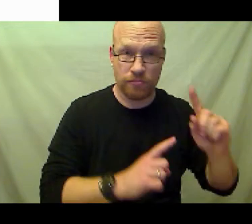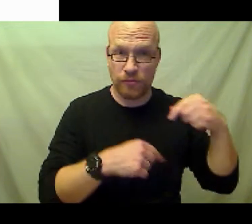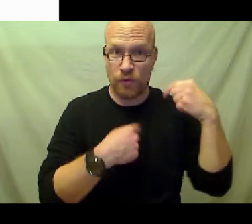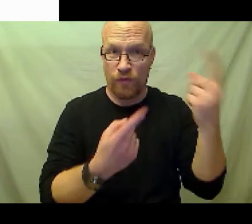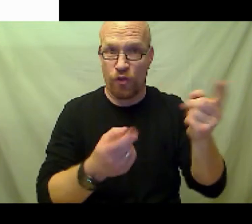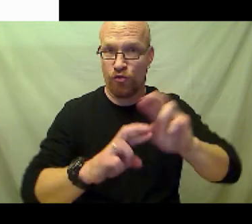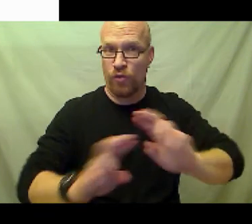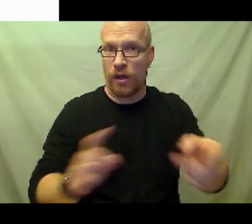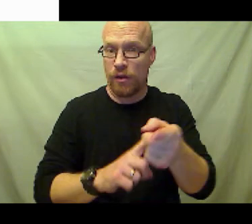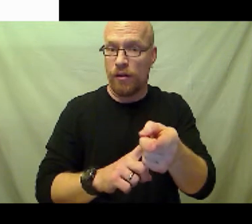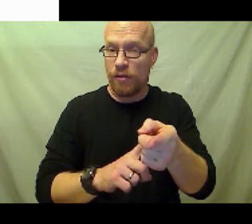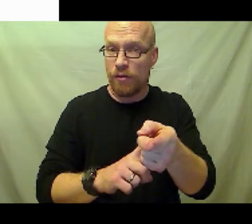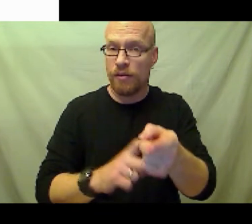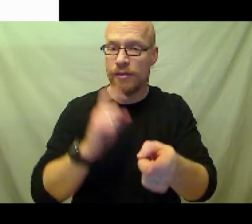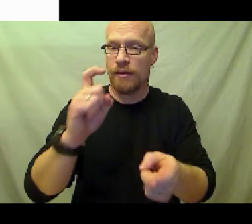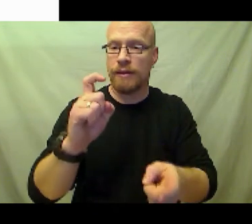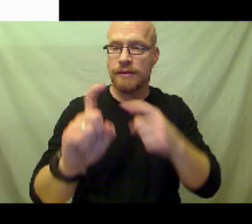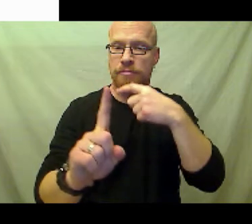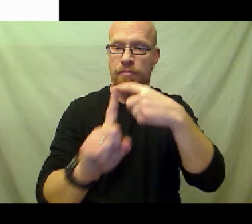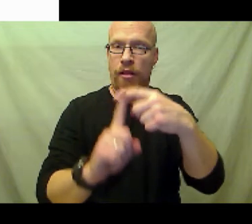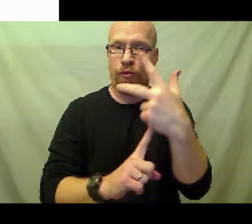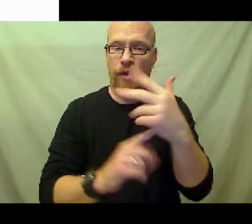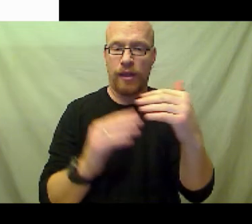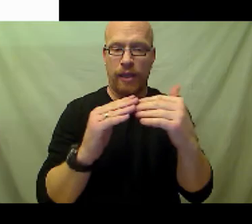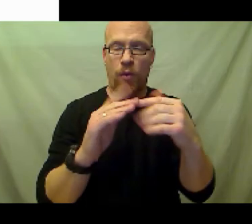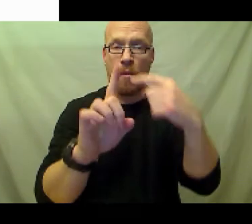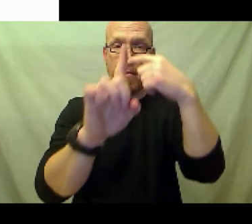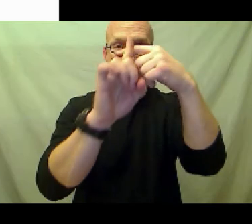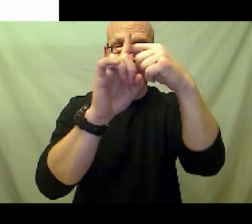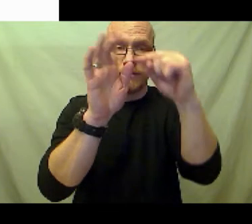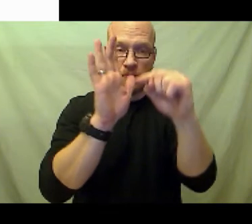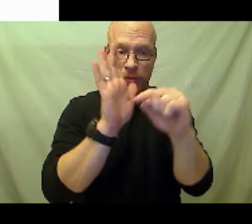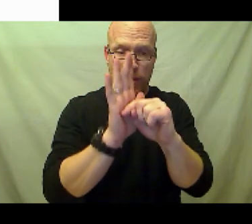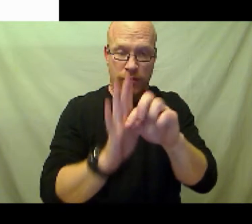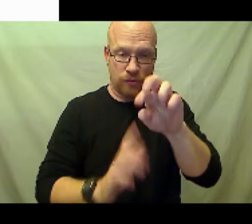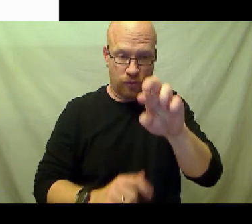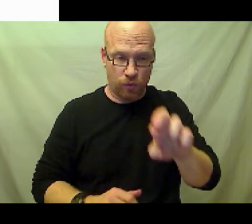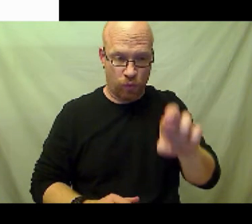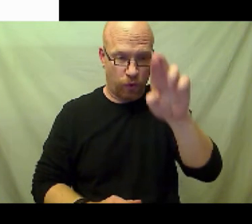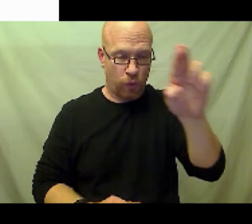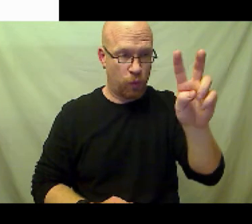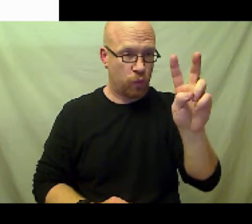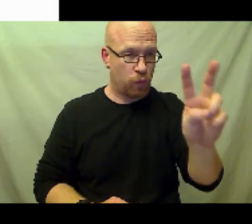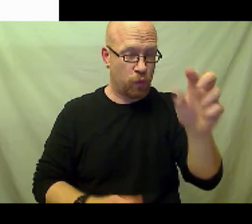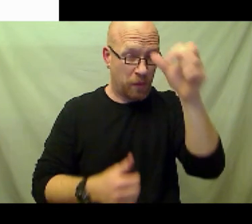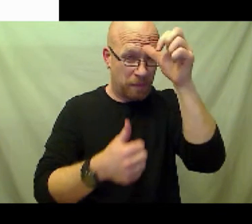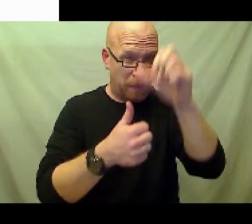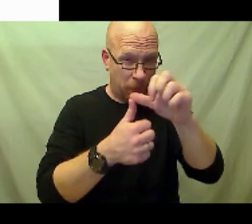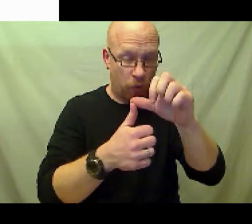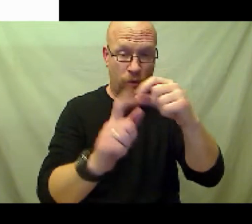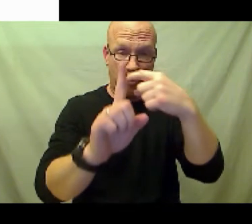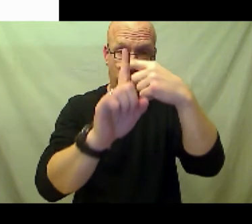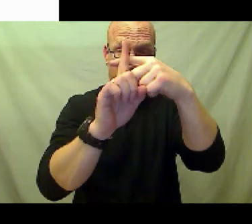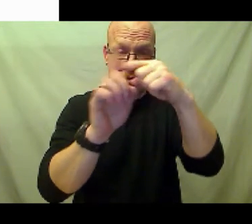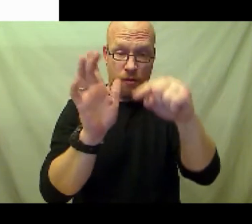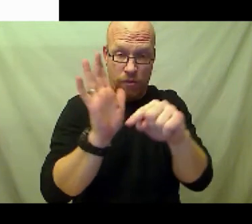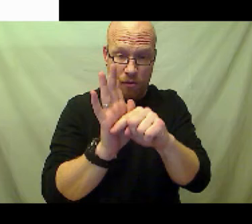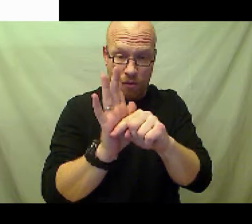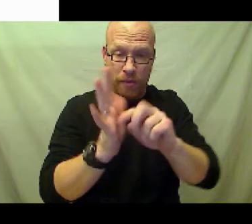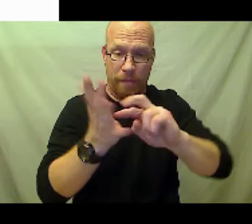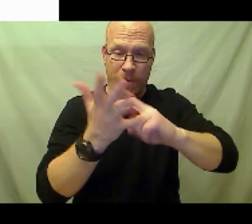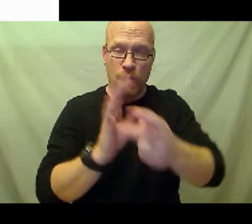so far, x plus 3 equals the positive and negative square root of